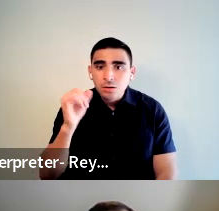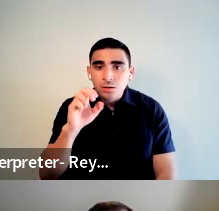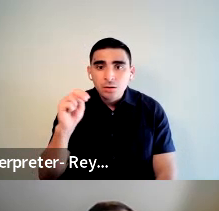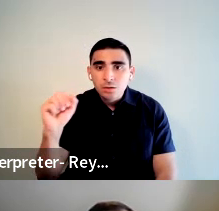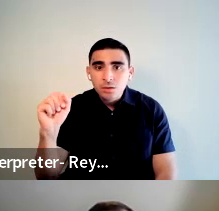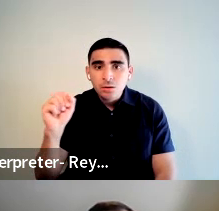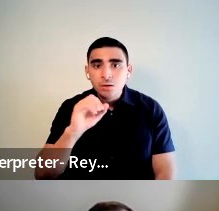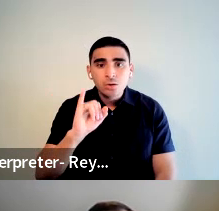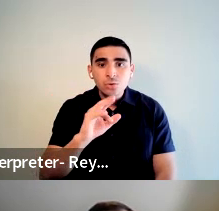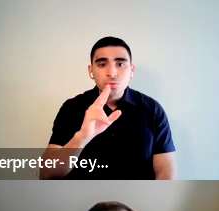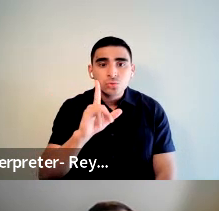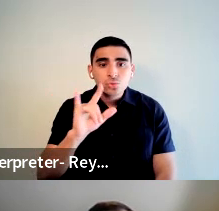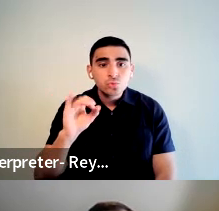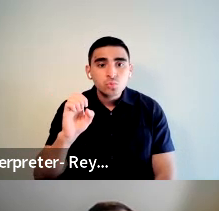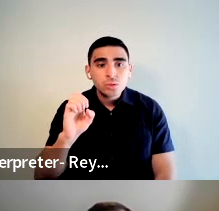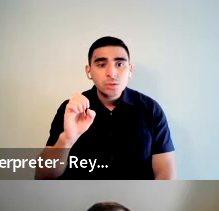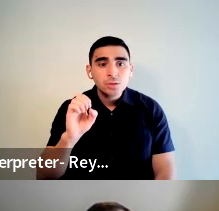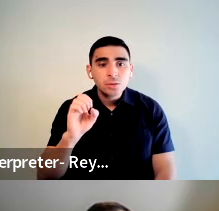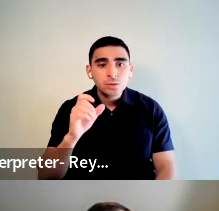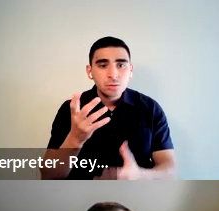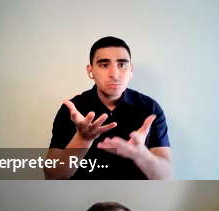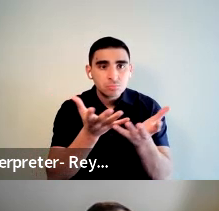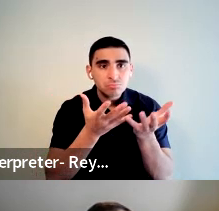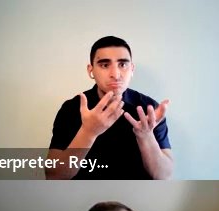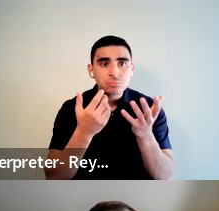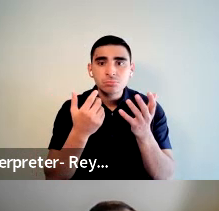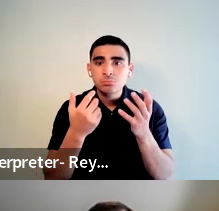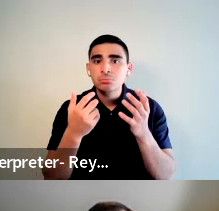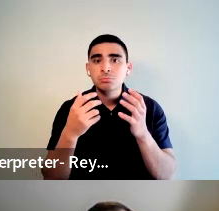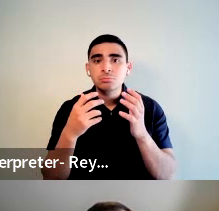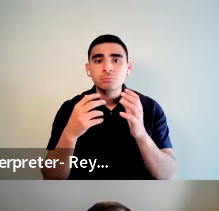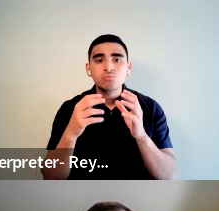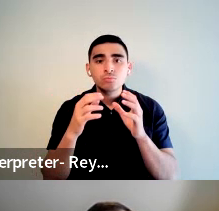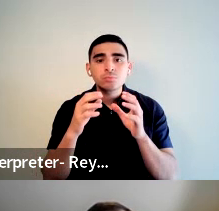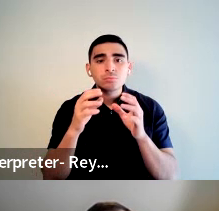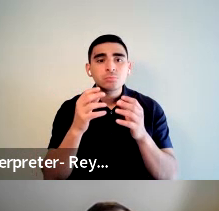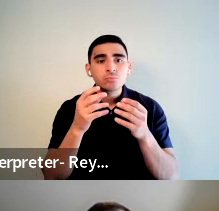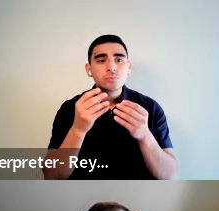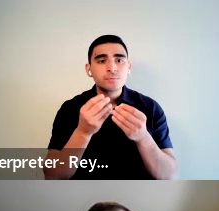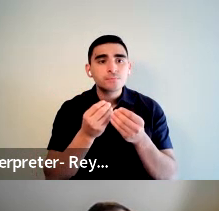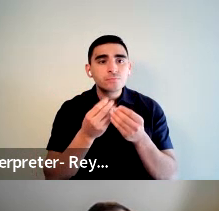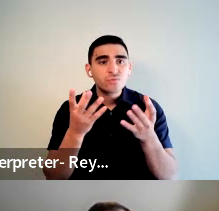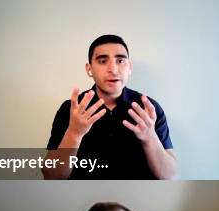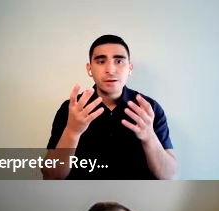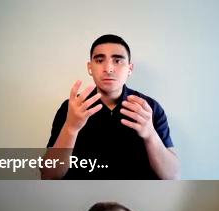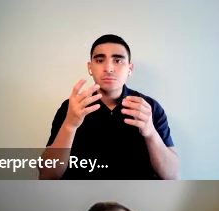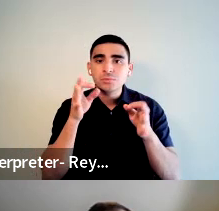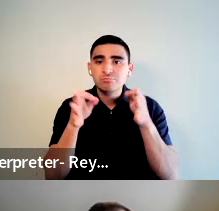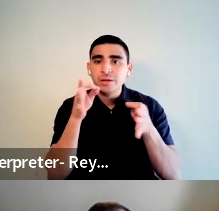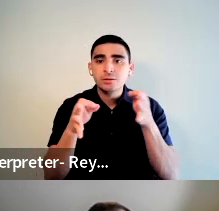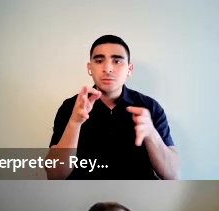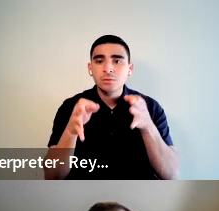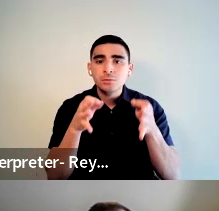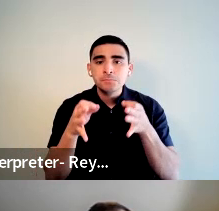Julie to engage and participate, to provide an overview to the broader group about what